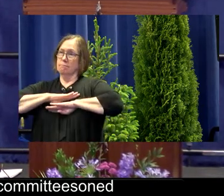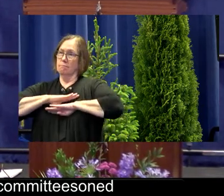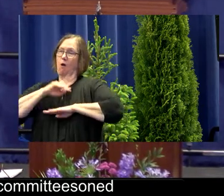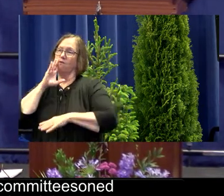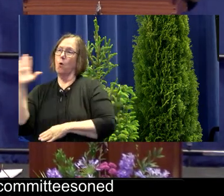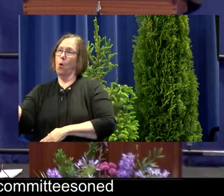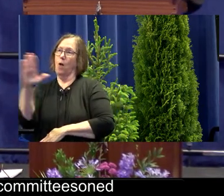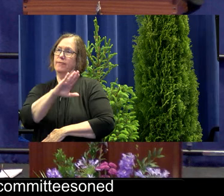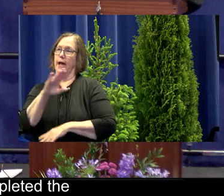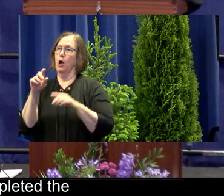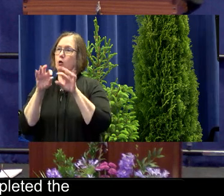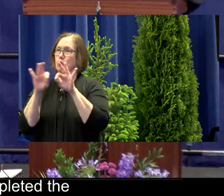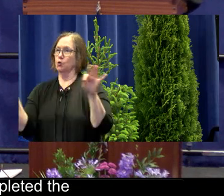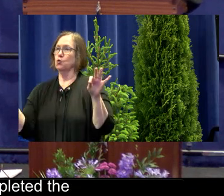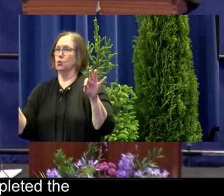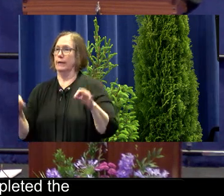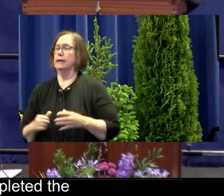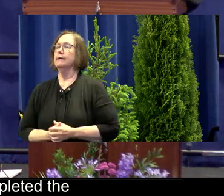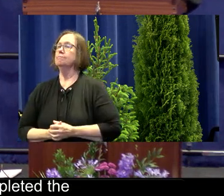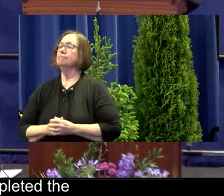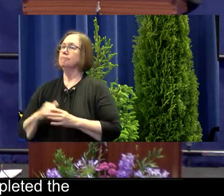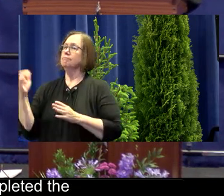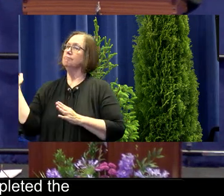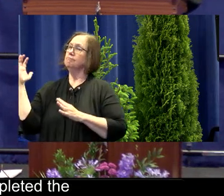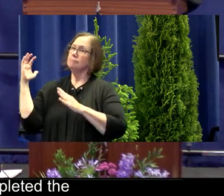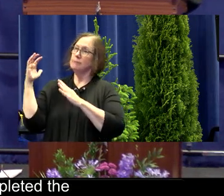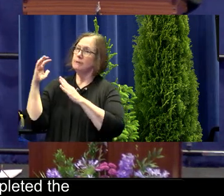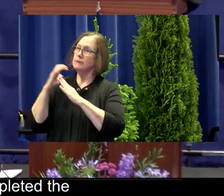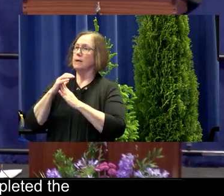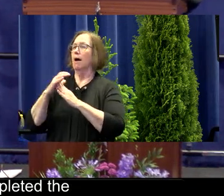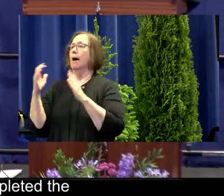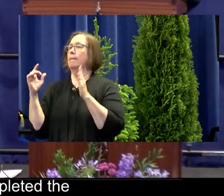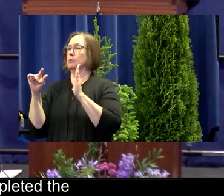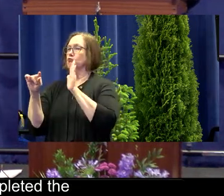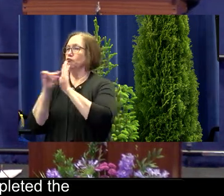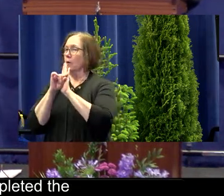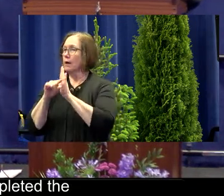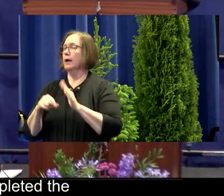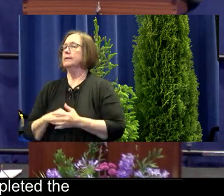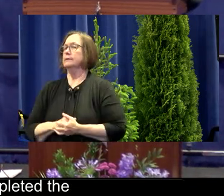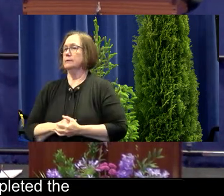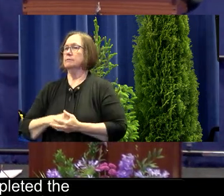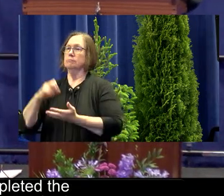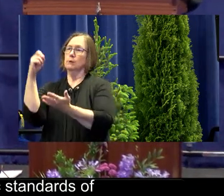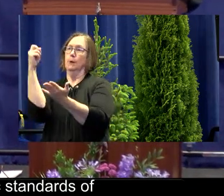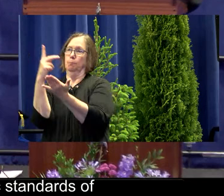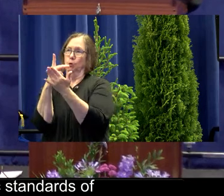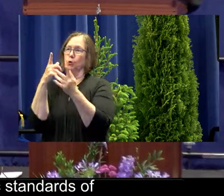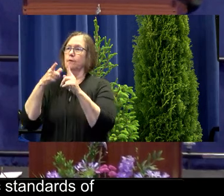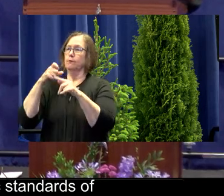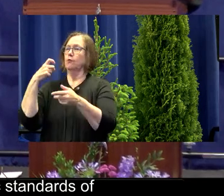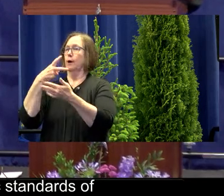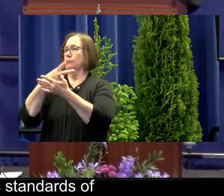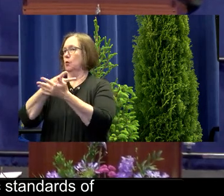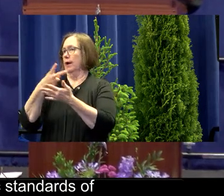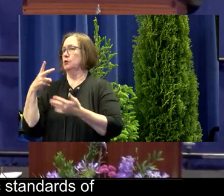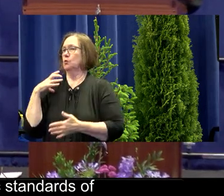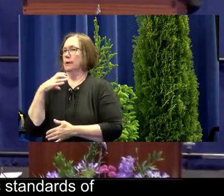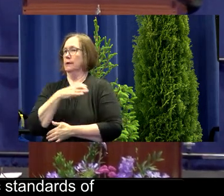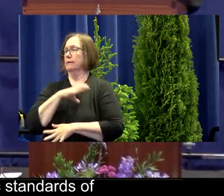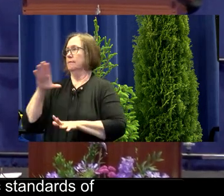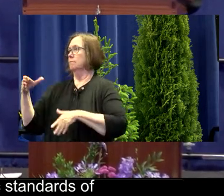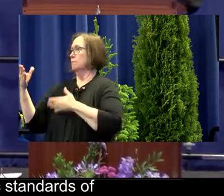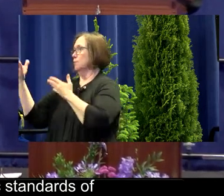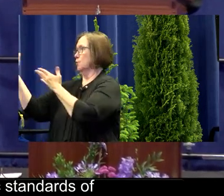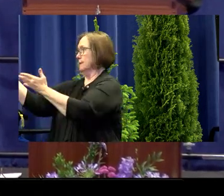degree, have met the high scholastic standards of the university, and have been approved by the Graduate Council. I present them for the